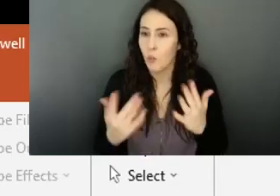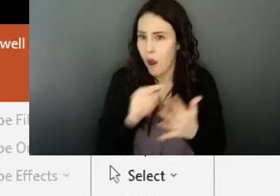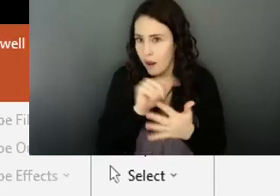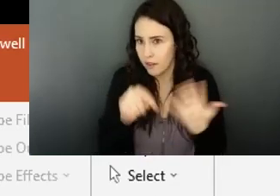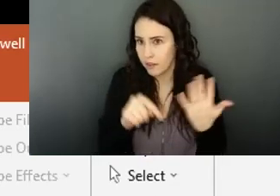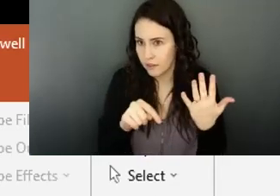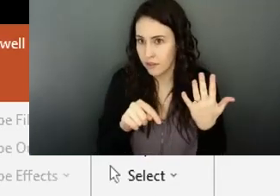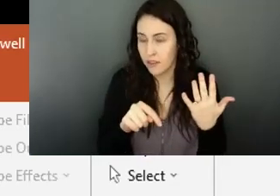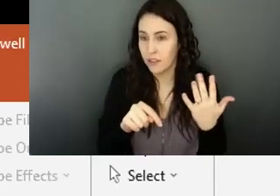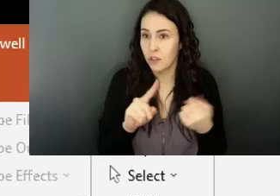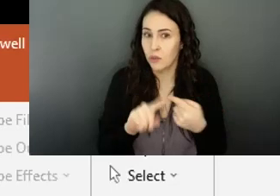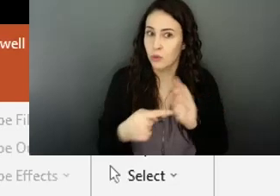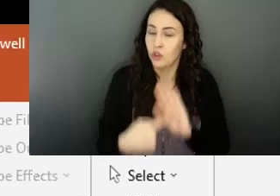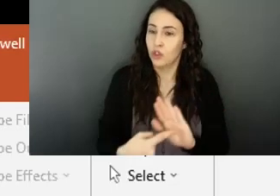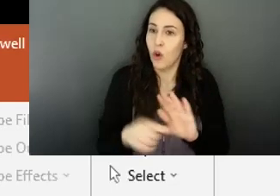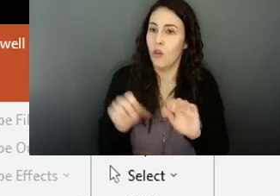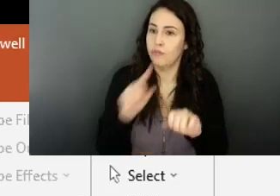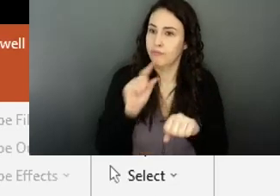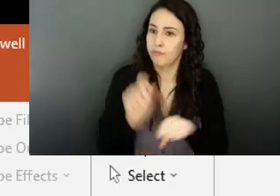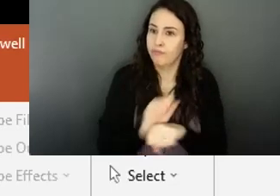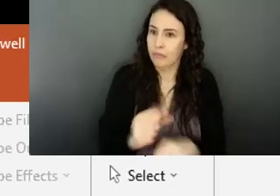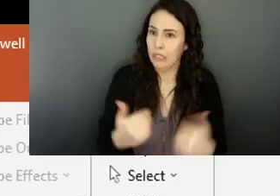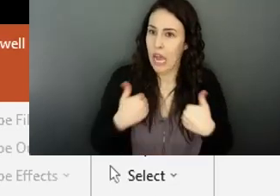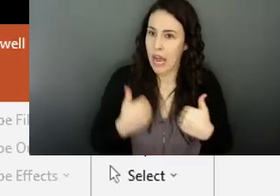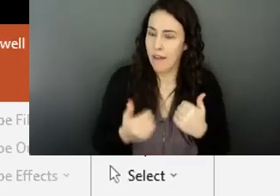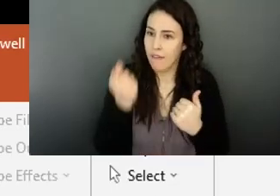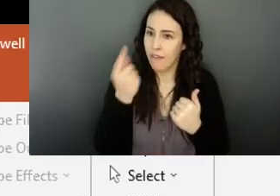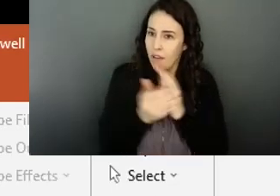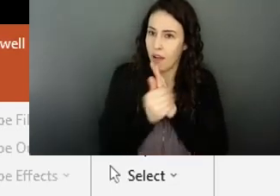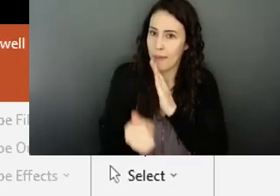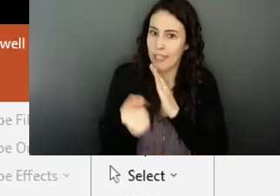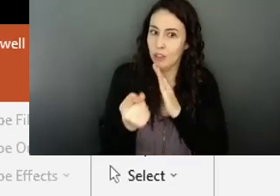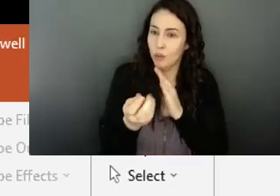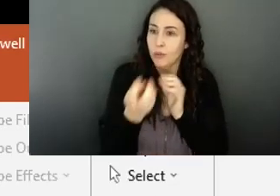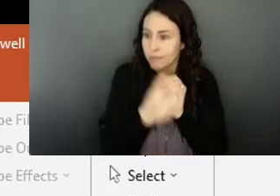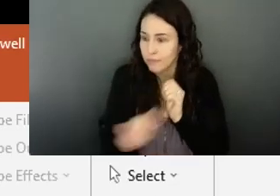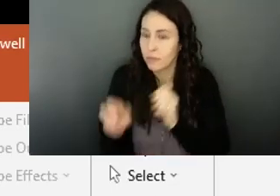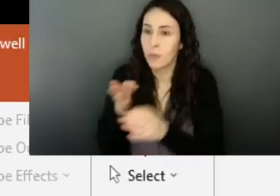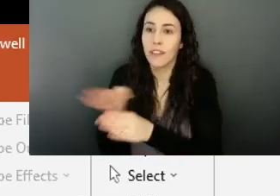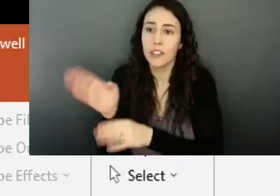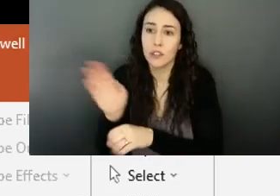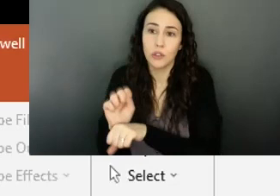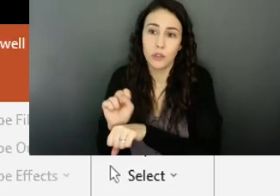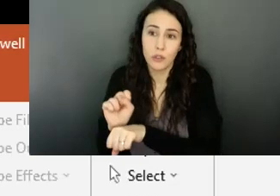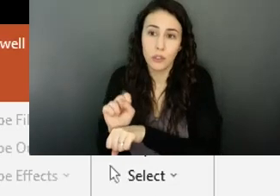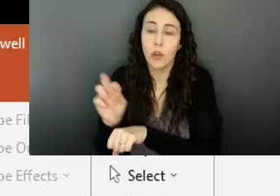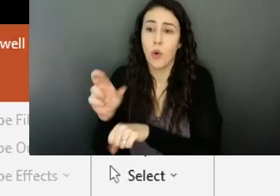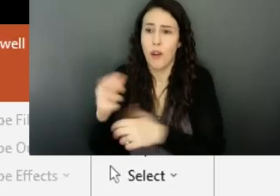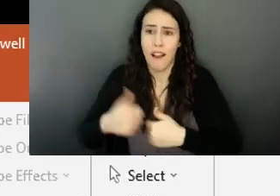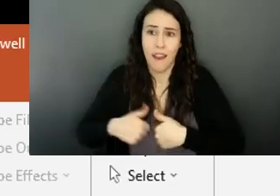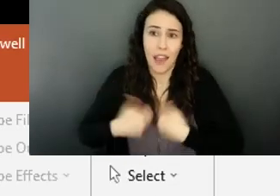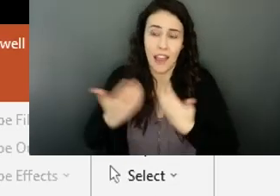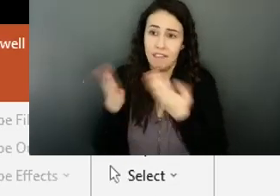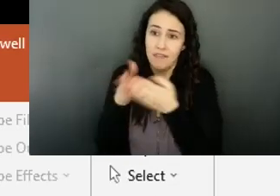they've got the competencies to go into their professional careers or in life in general? They have to